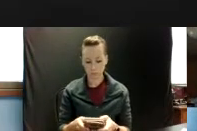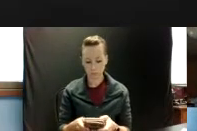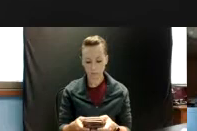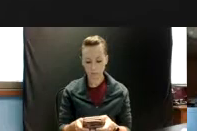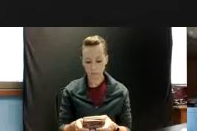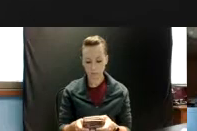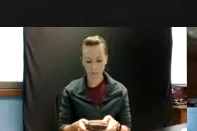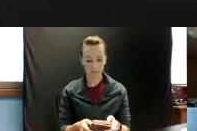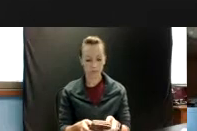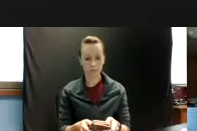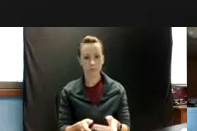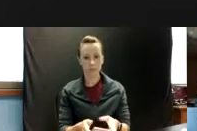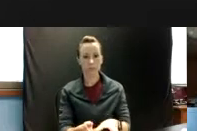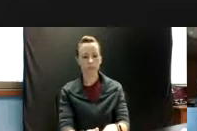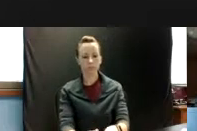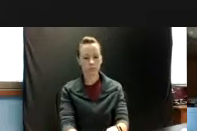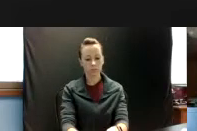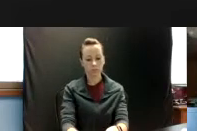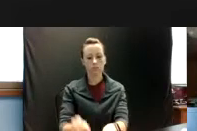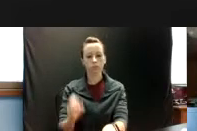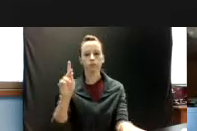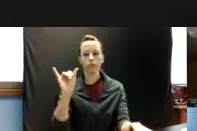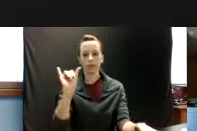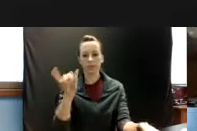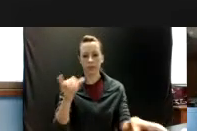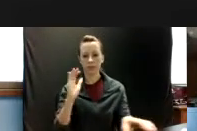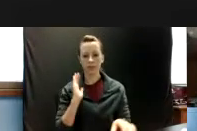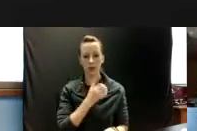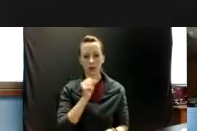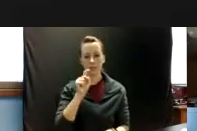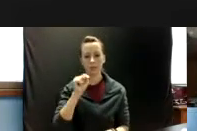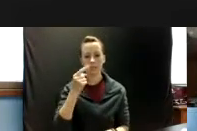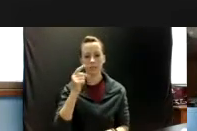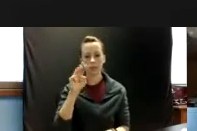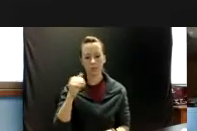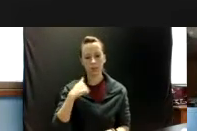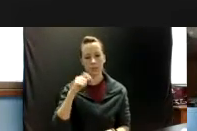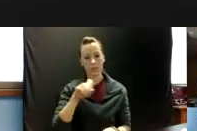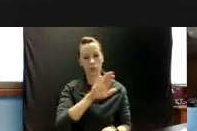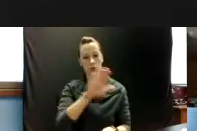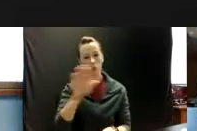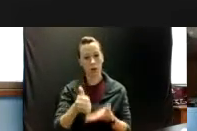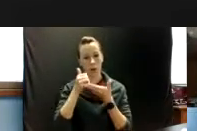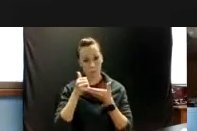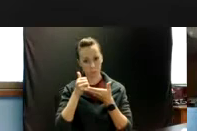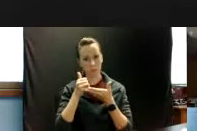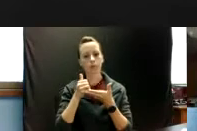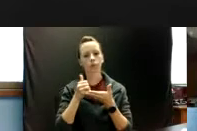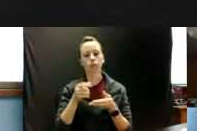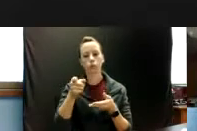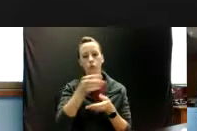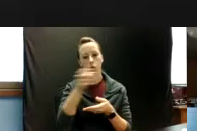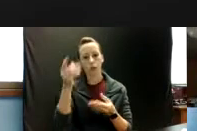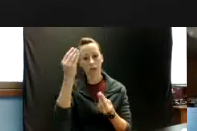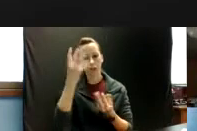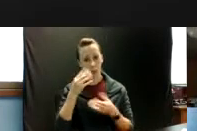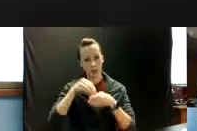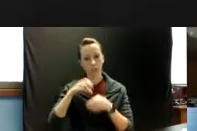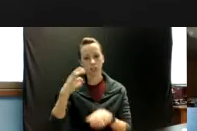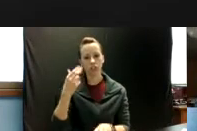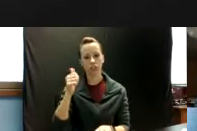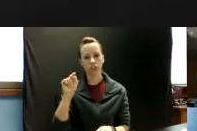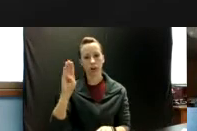stigma throughout Kentucky. So let me know in the chat box, what can we do together to help fight the